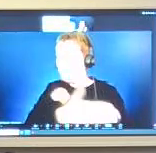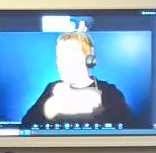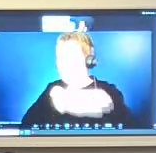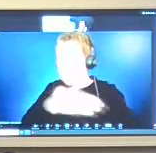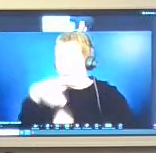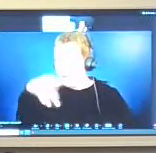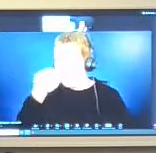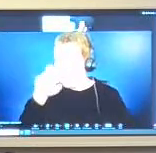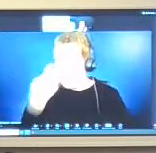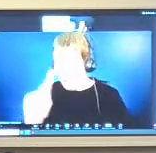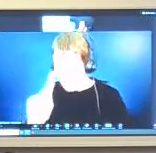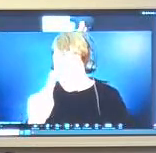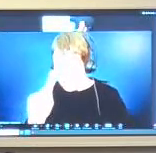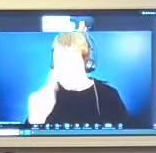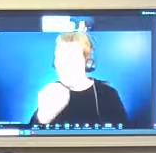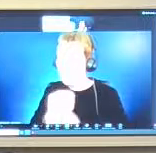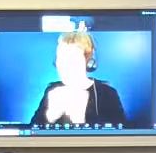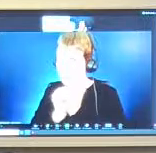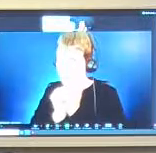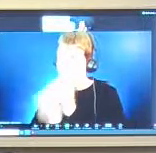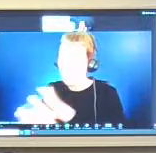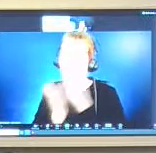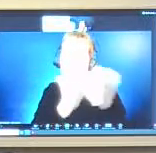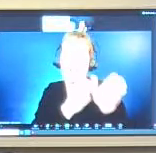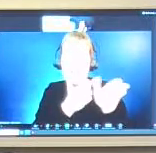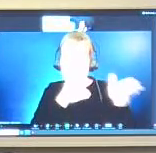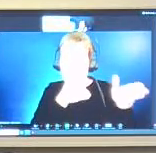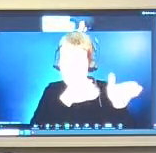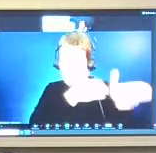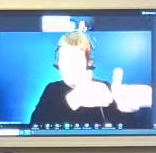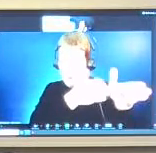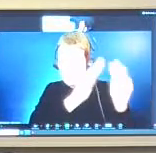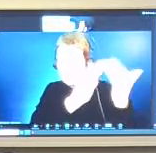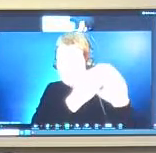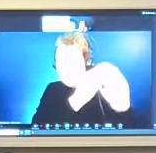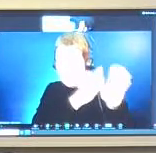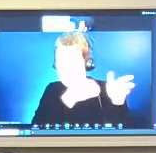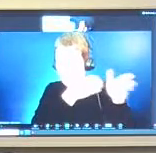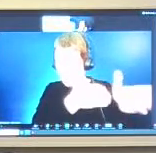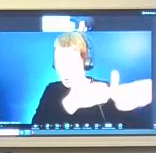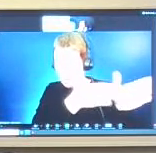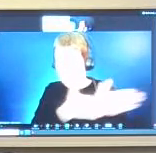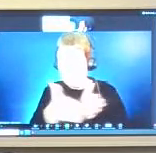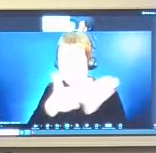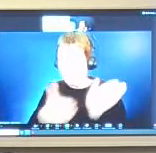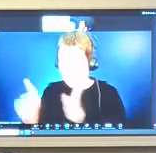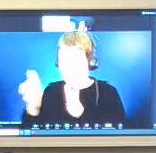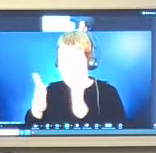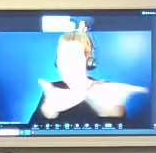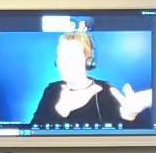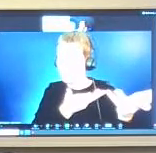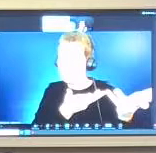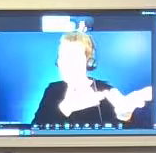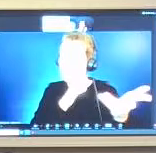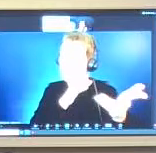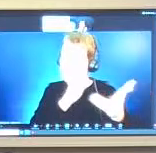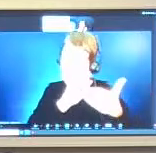city to make sure that they're all on track. And fortunately, the PROAG, which is the